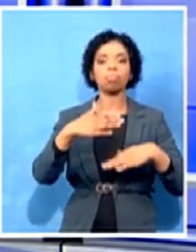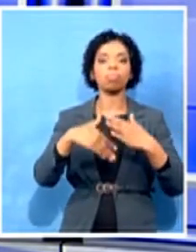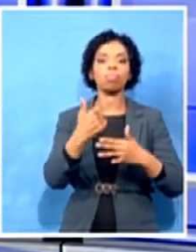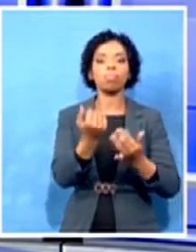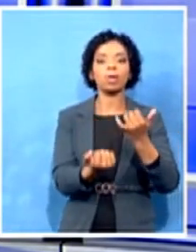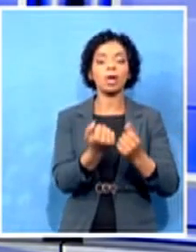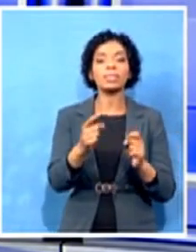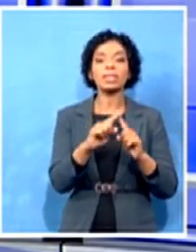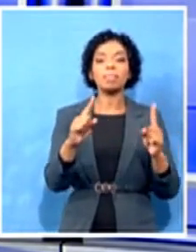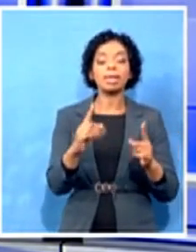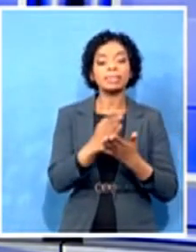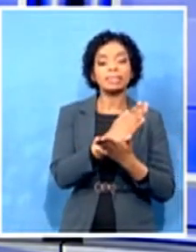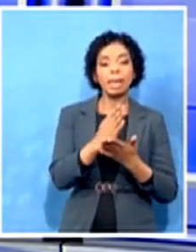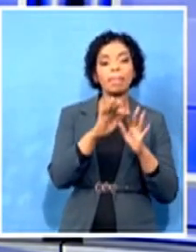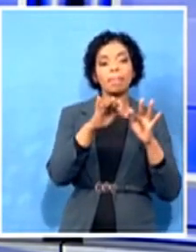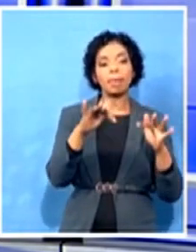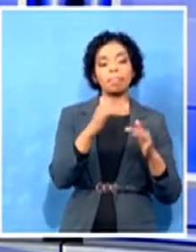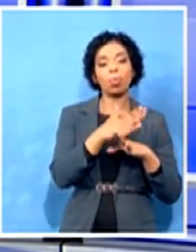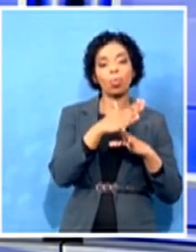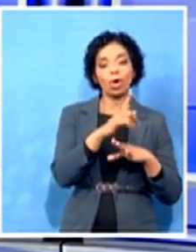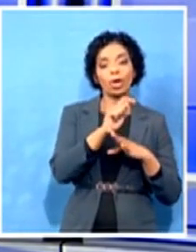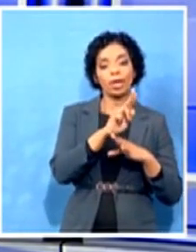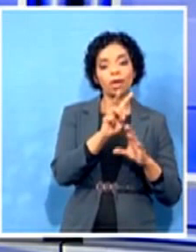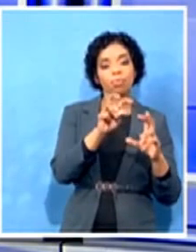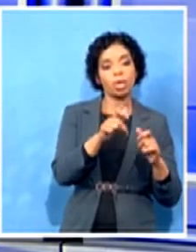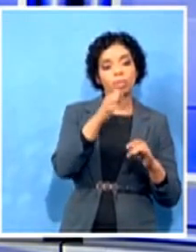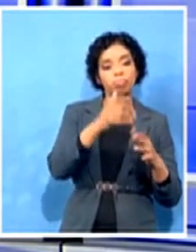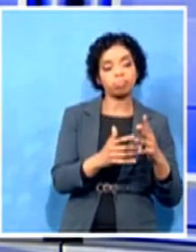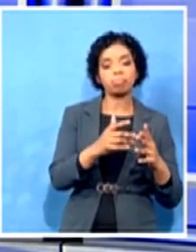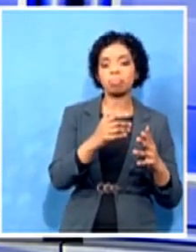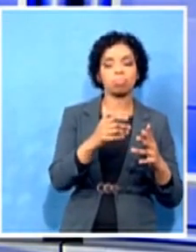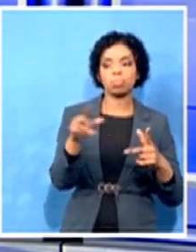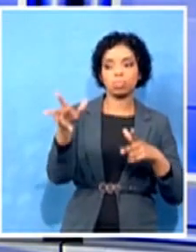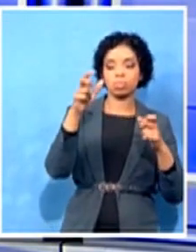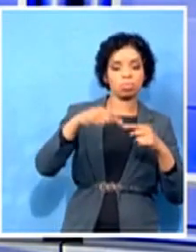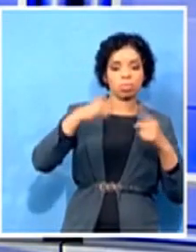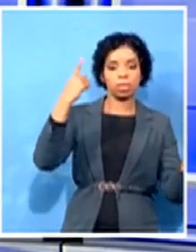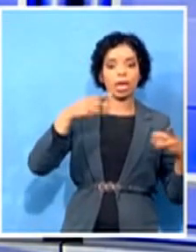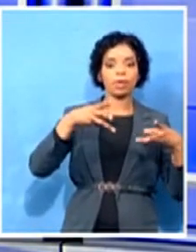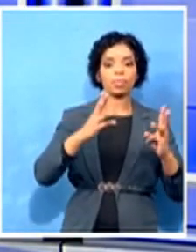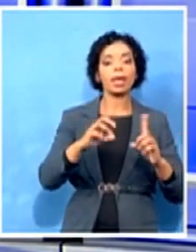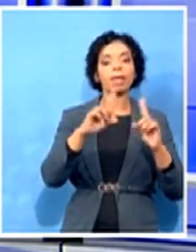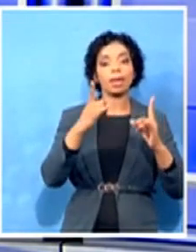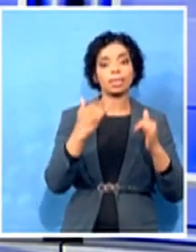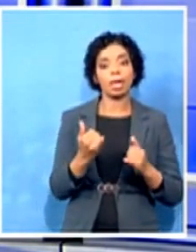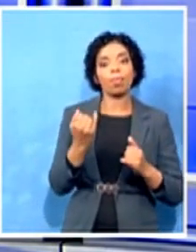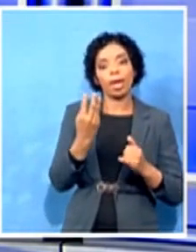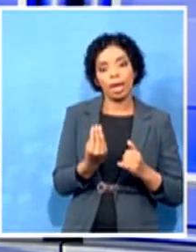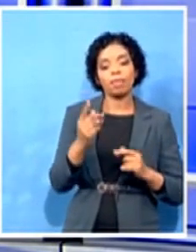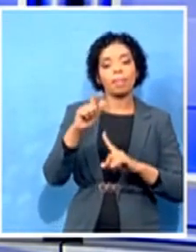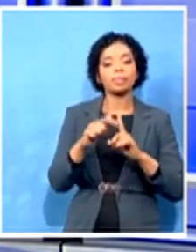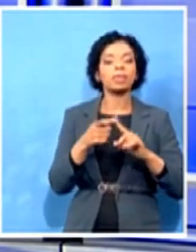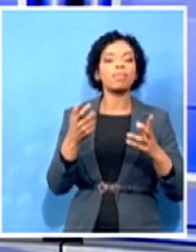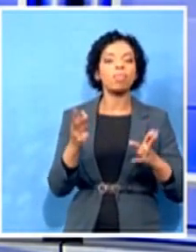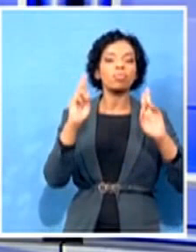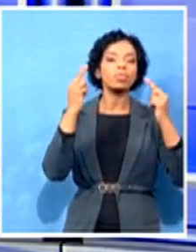want to bring in back the Elton Hart, an attorney at the University of Johannesburg's Law Clinic. Councillor, you back